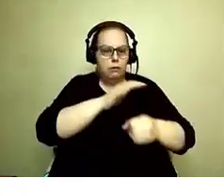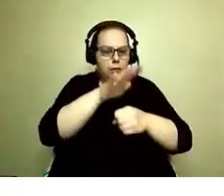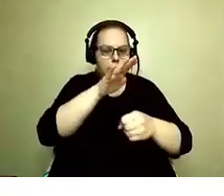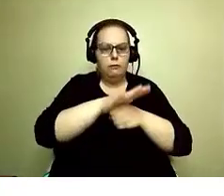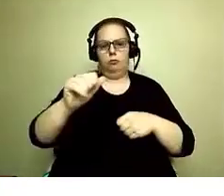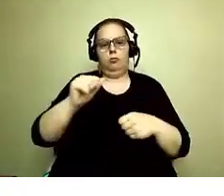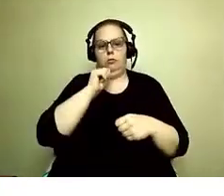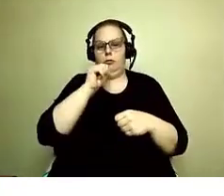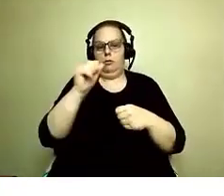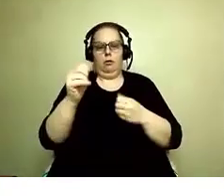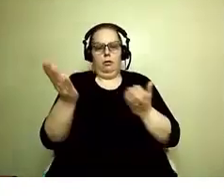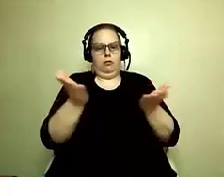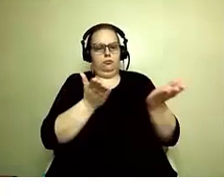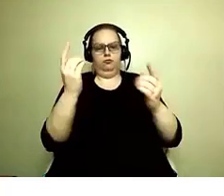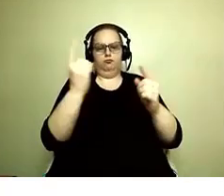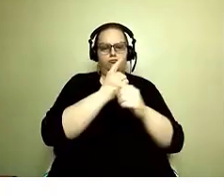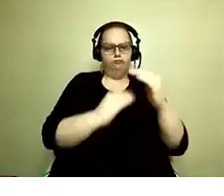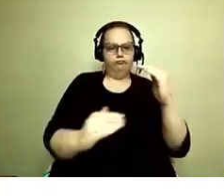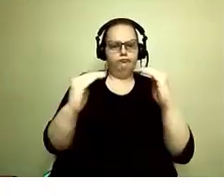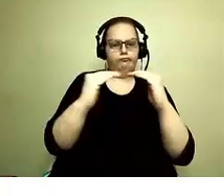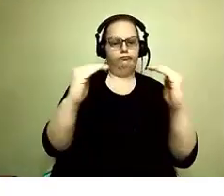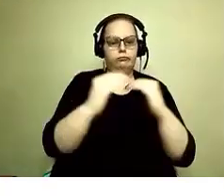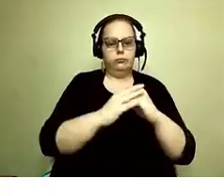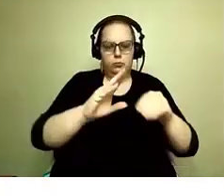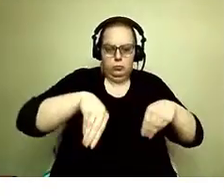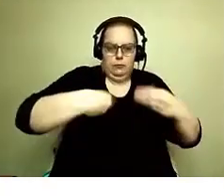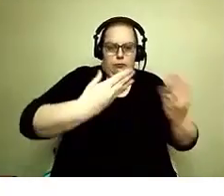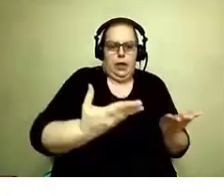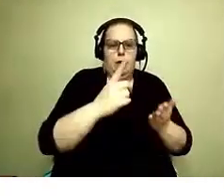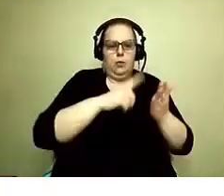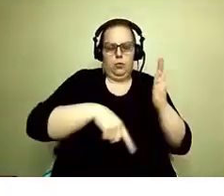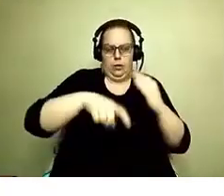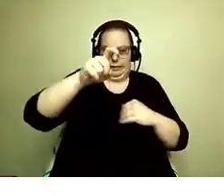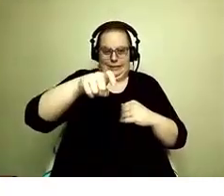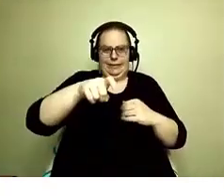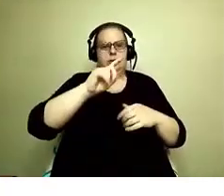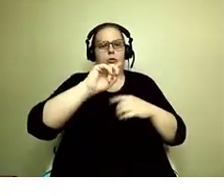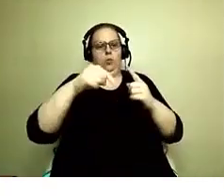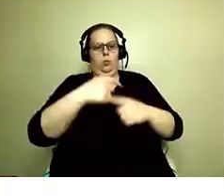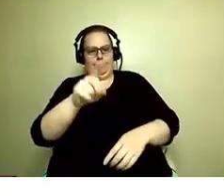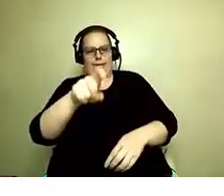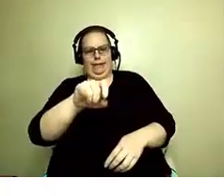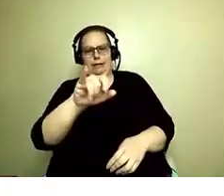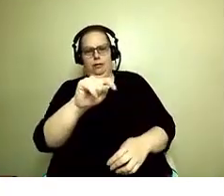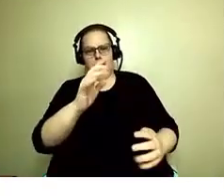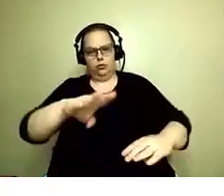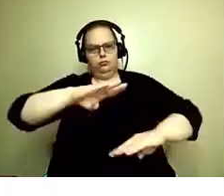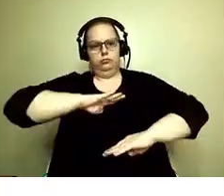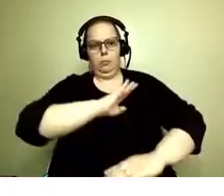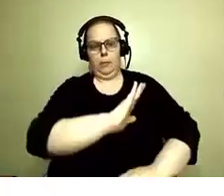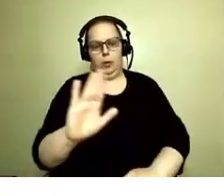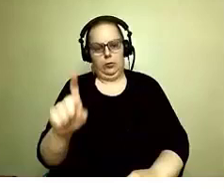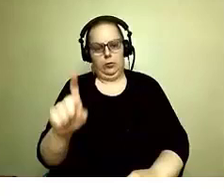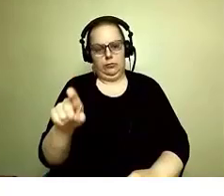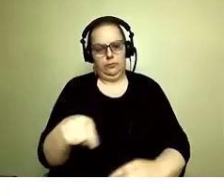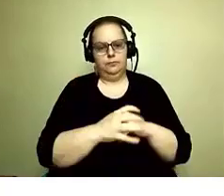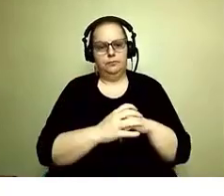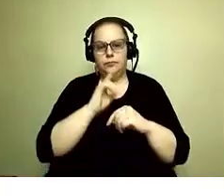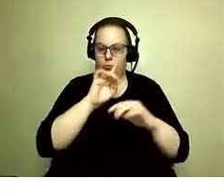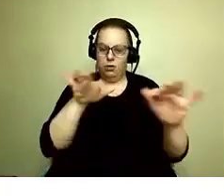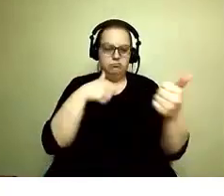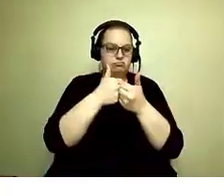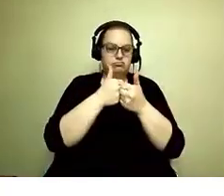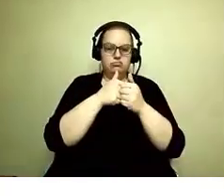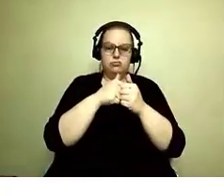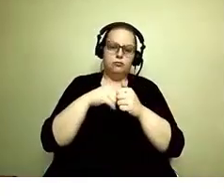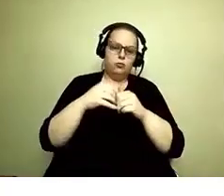with what they need when they need it in the way they need it. And this is especially acute challenge for students of color and students with disability. We need to